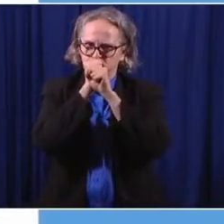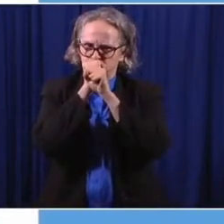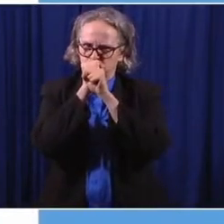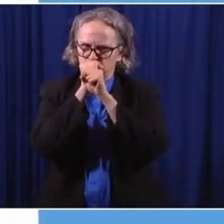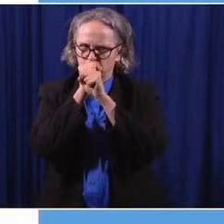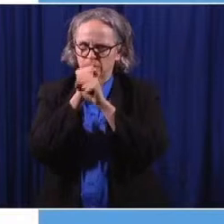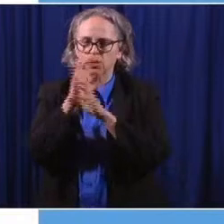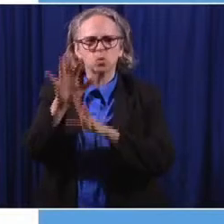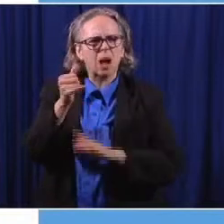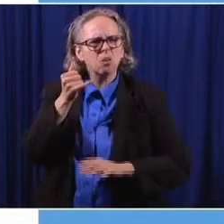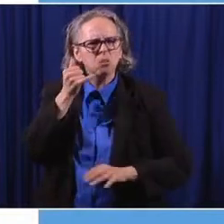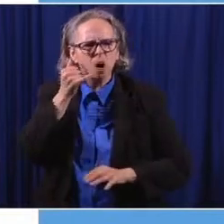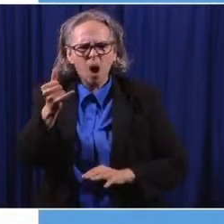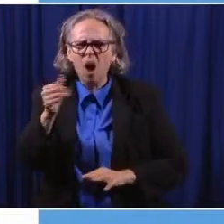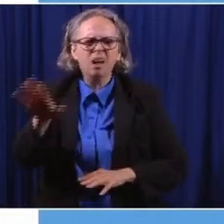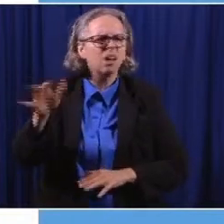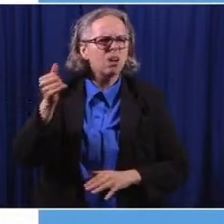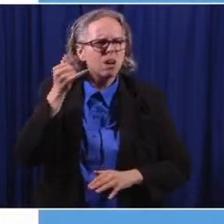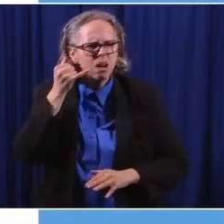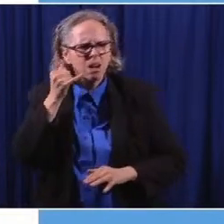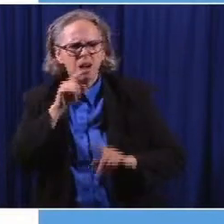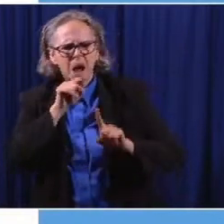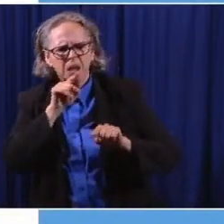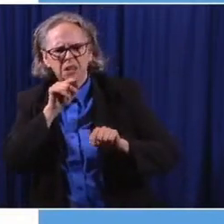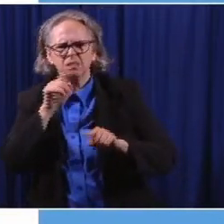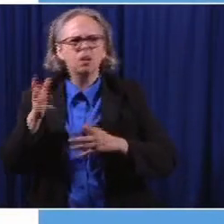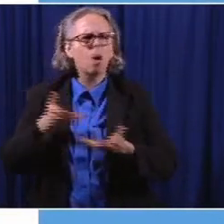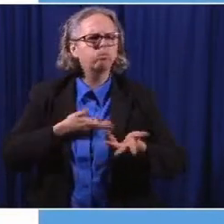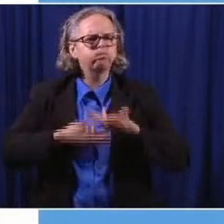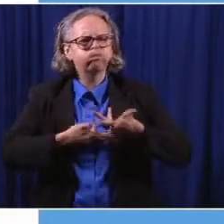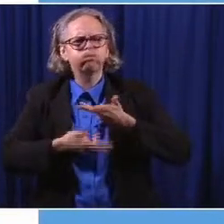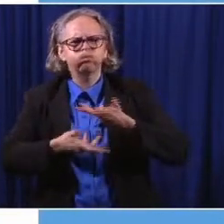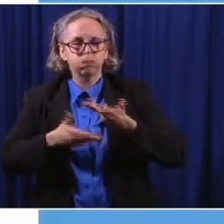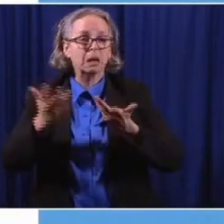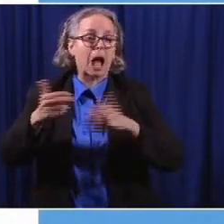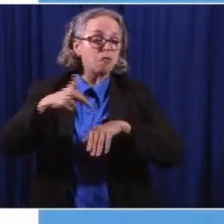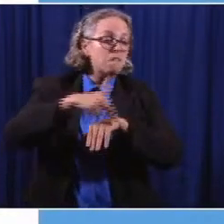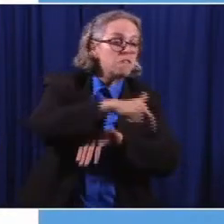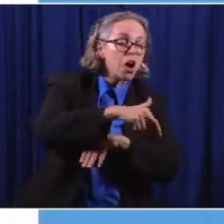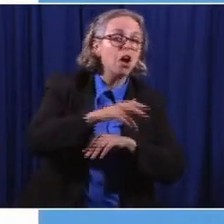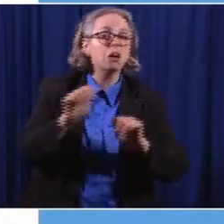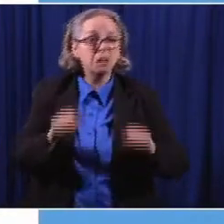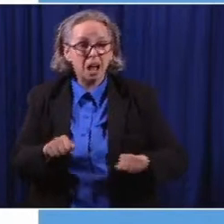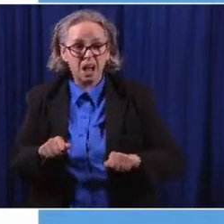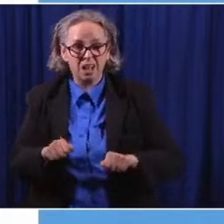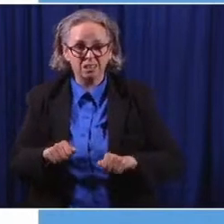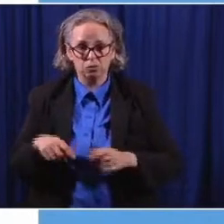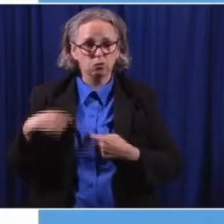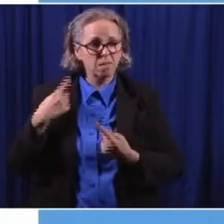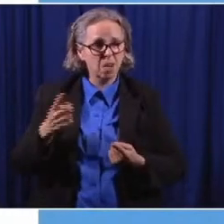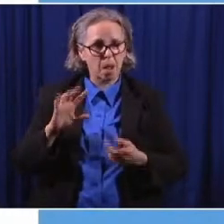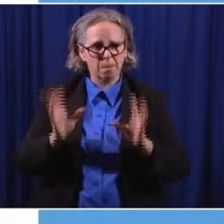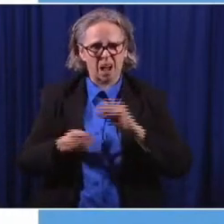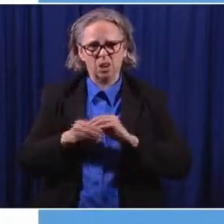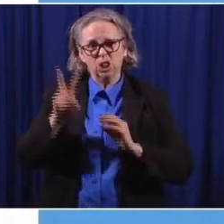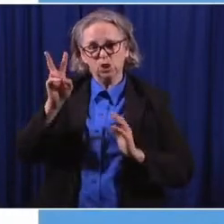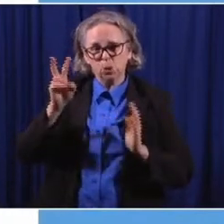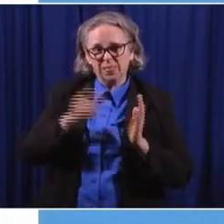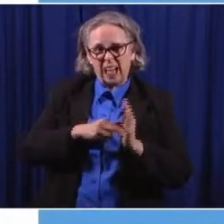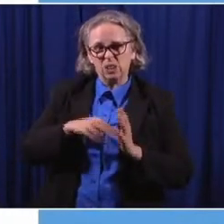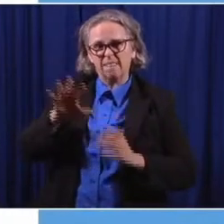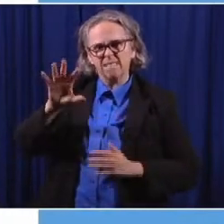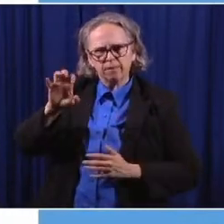and get questions answered, ask for help. We've already had nearly 2,500 1,200 Ohioans use this care